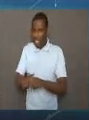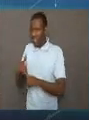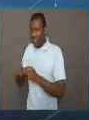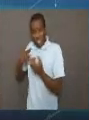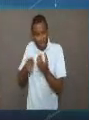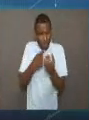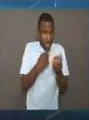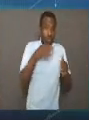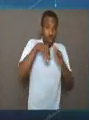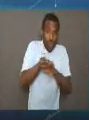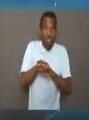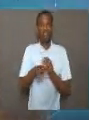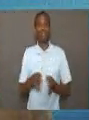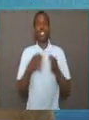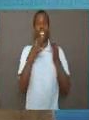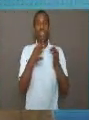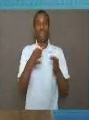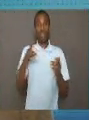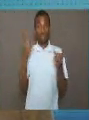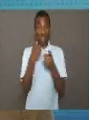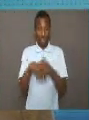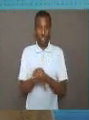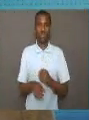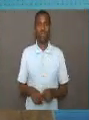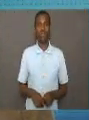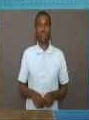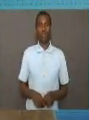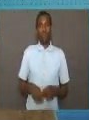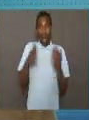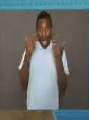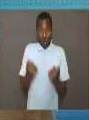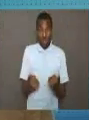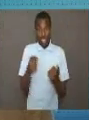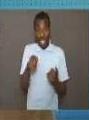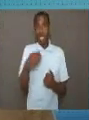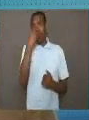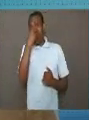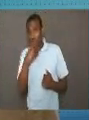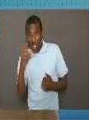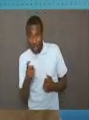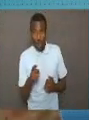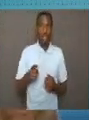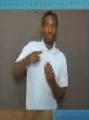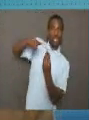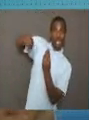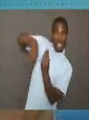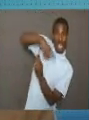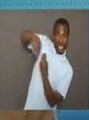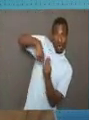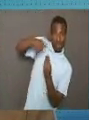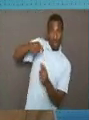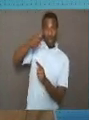back of the refrigerator. Since it is now hotter than its surroundings, its